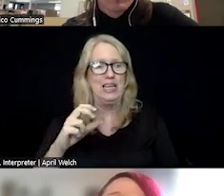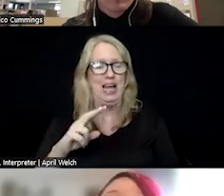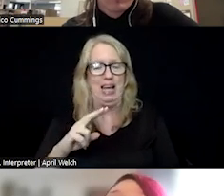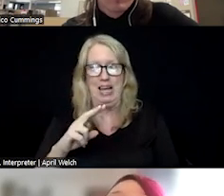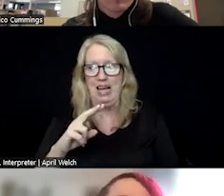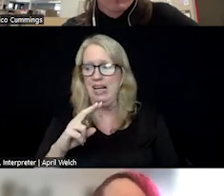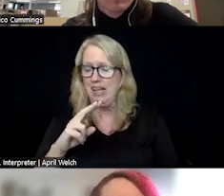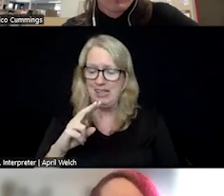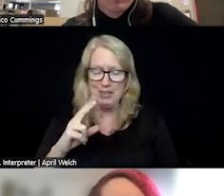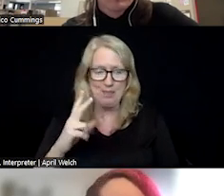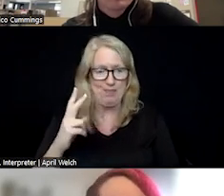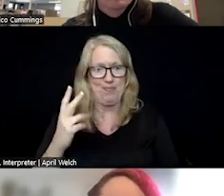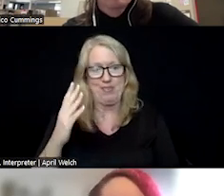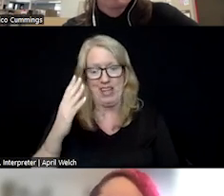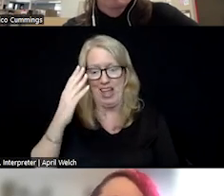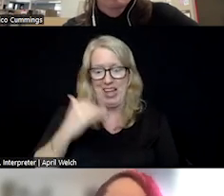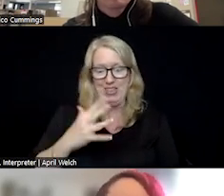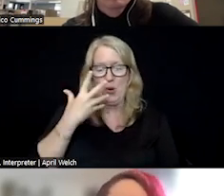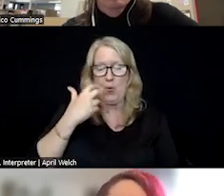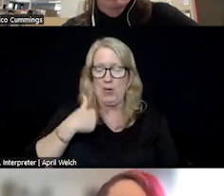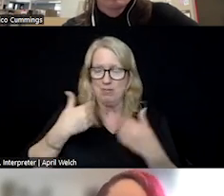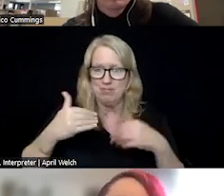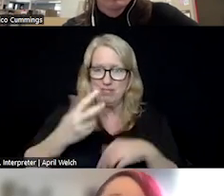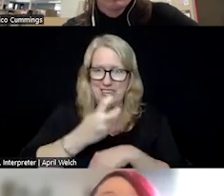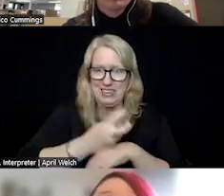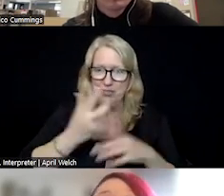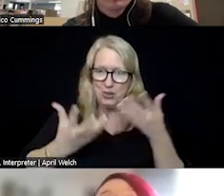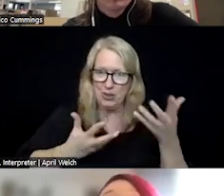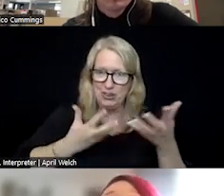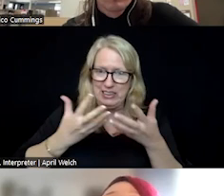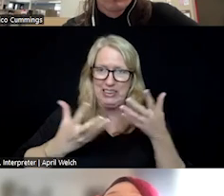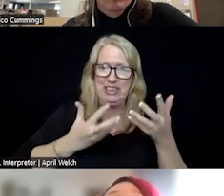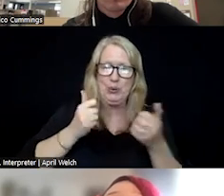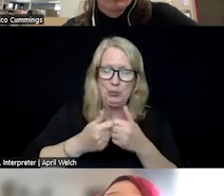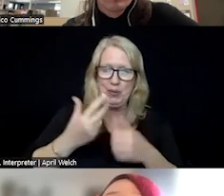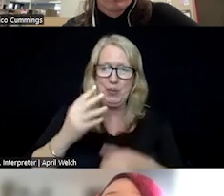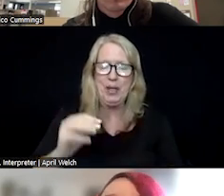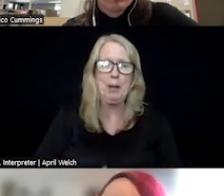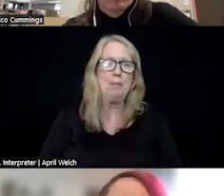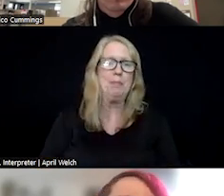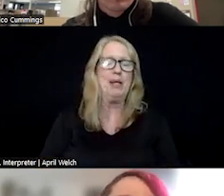I know that we have to walk a difficult line when we communicate with them. So,